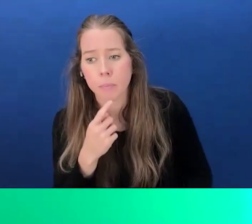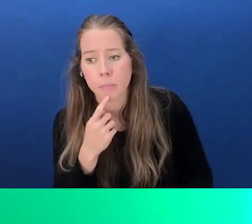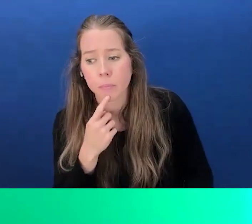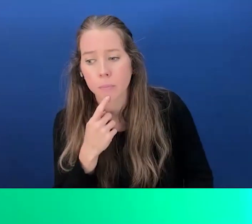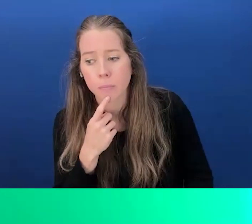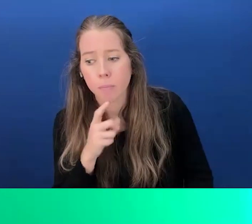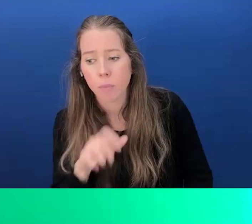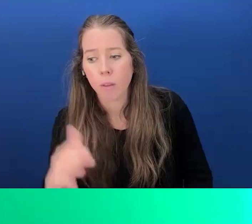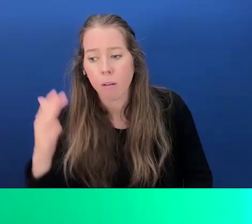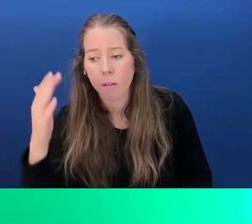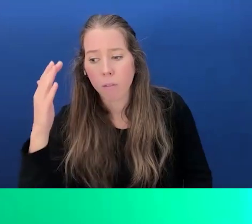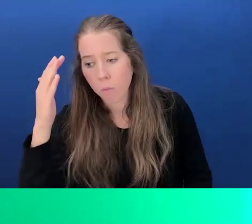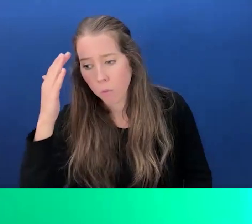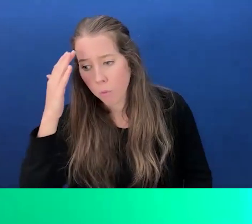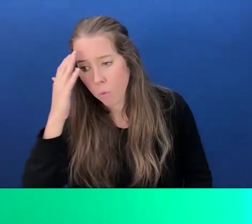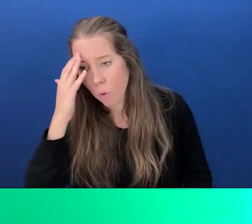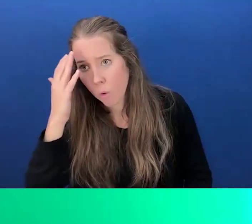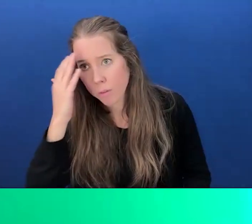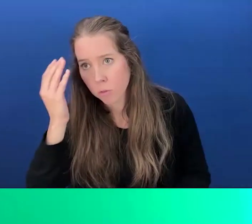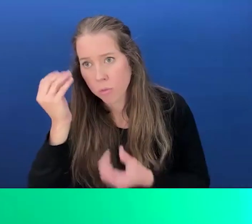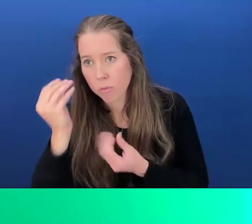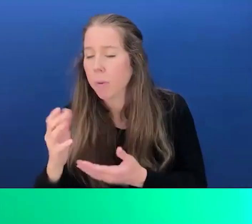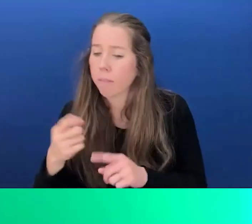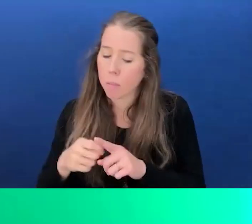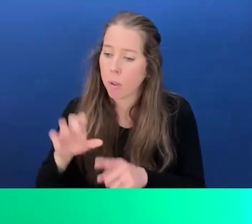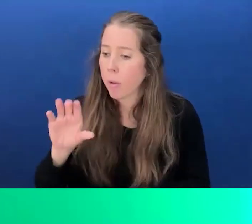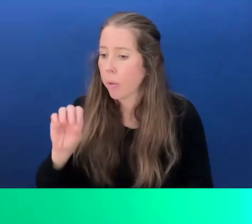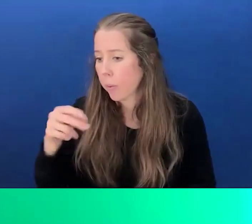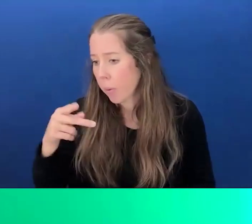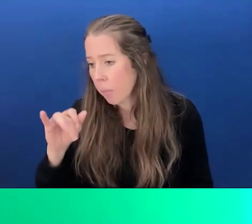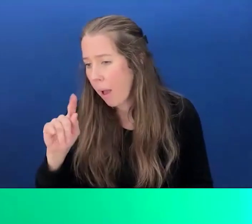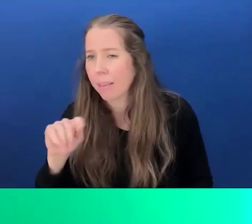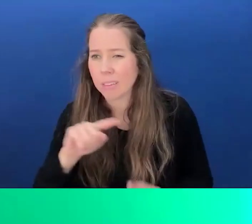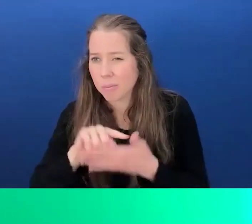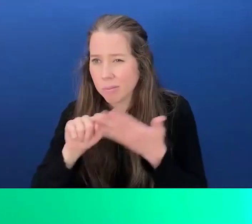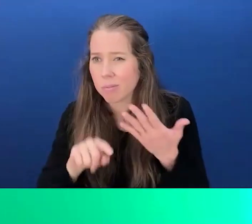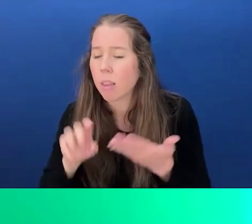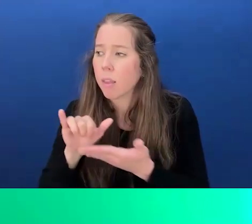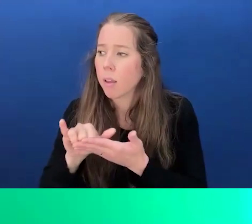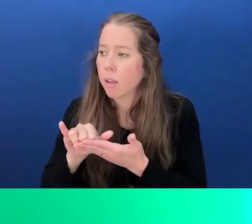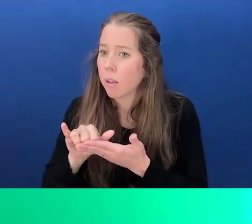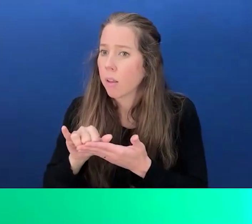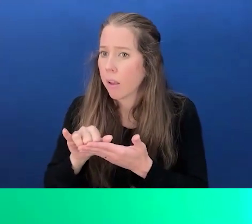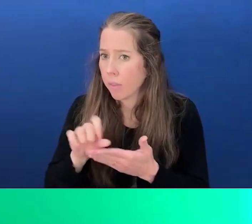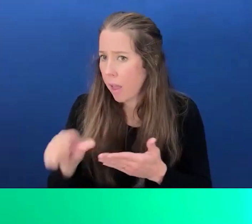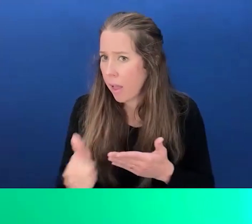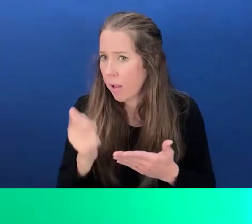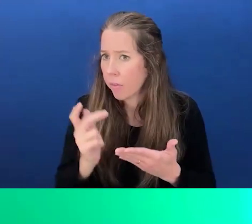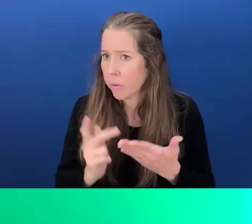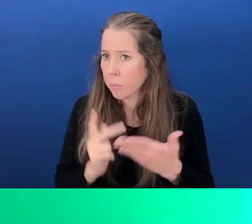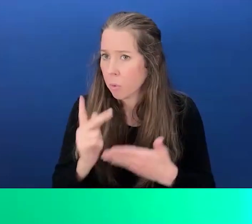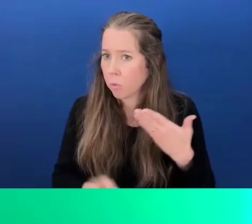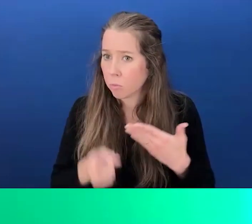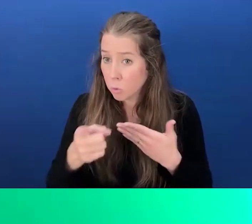the knowledge base for all these Copilot, Gemini, whatever, and for the one you've created, right?